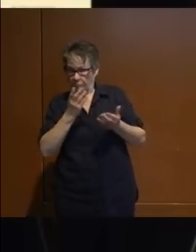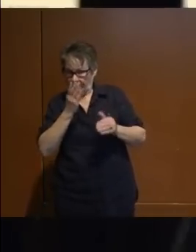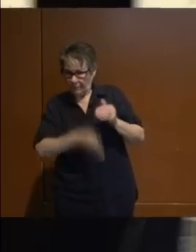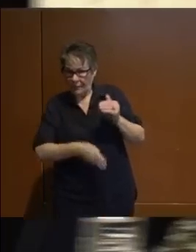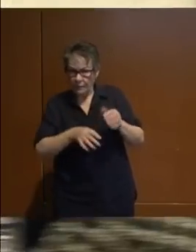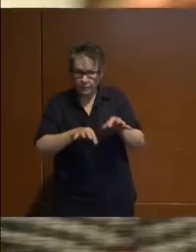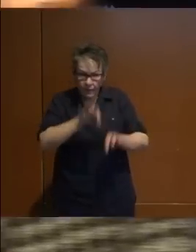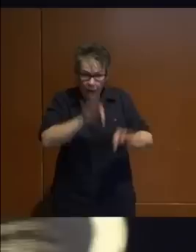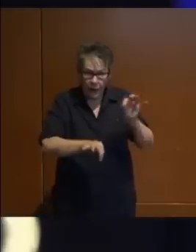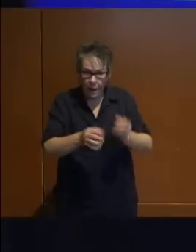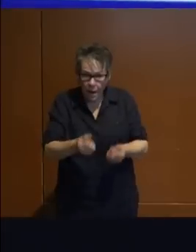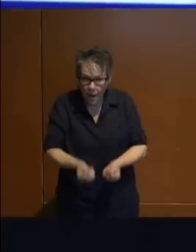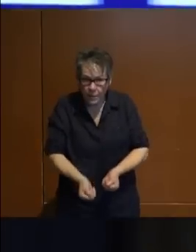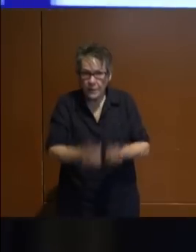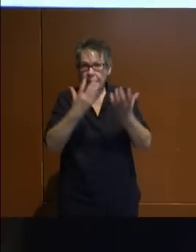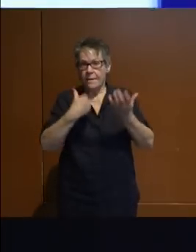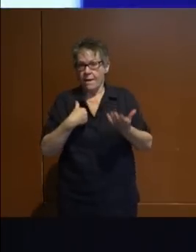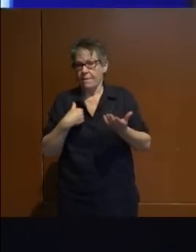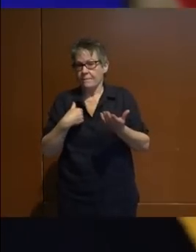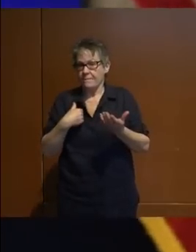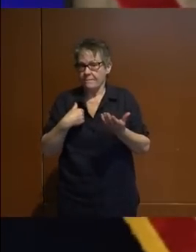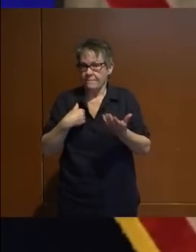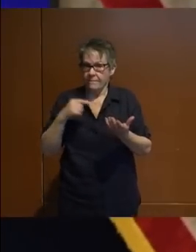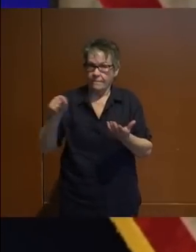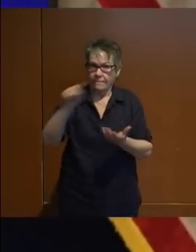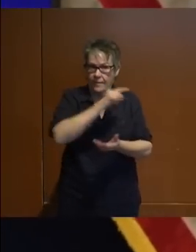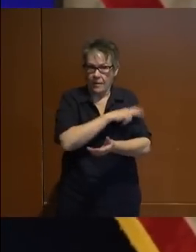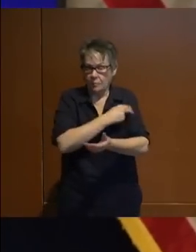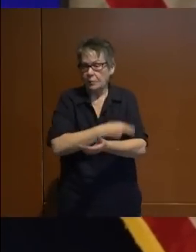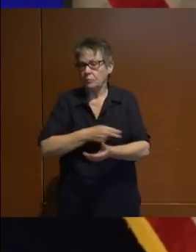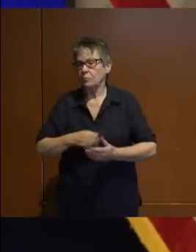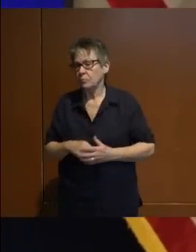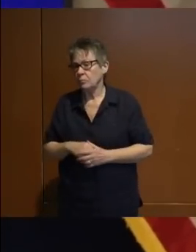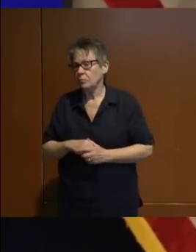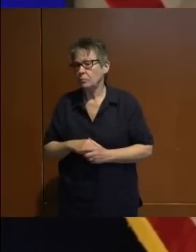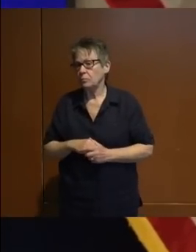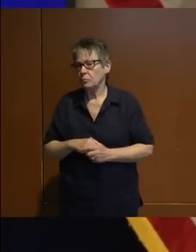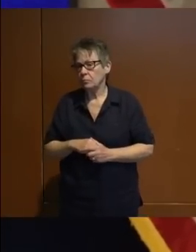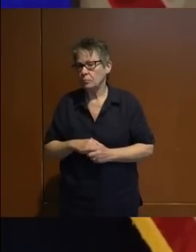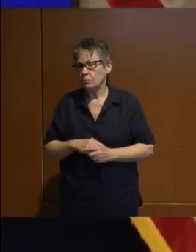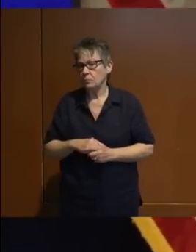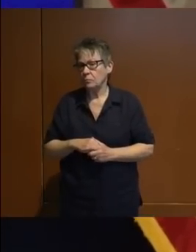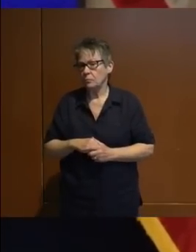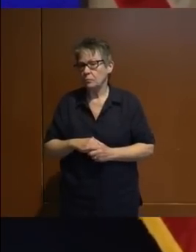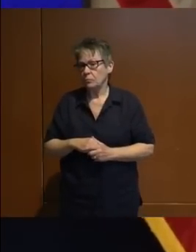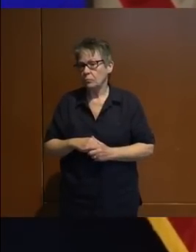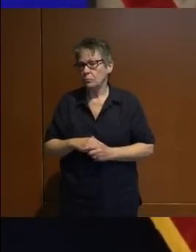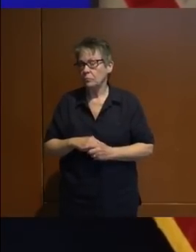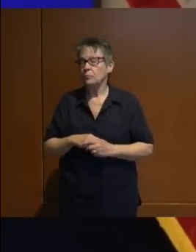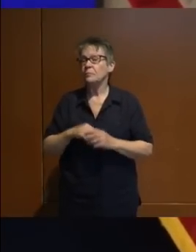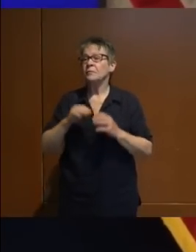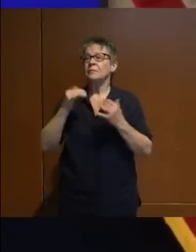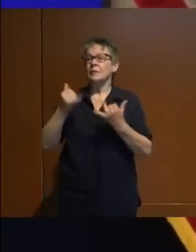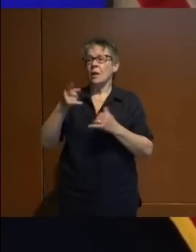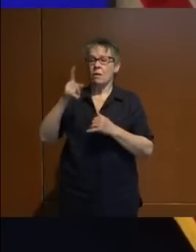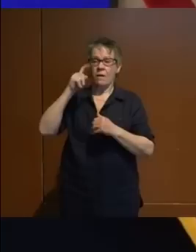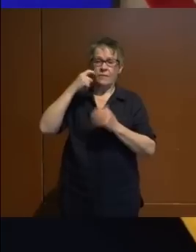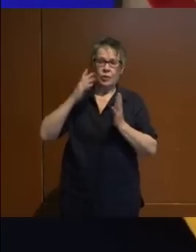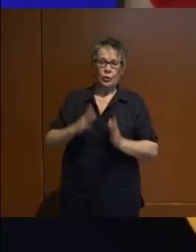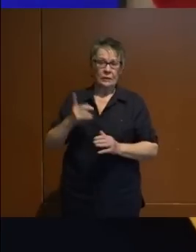We are right now staying with where we came out in terms of construction. We have looked and will continue to